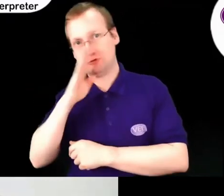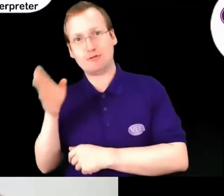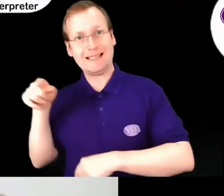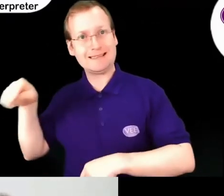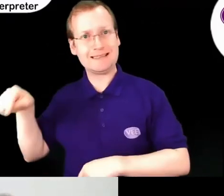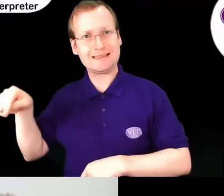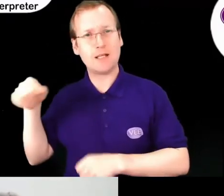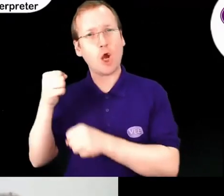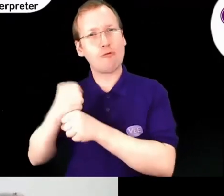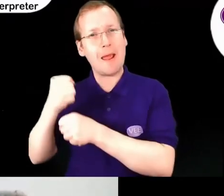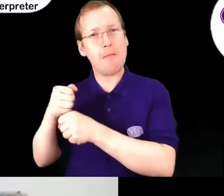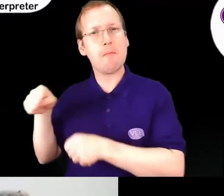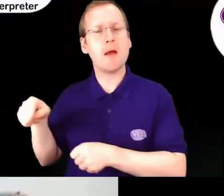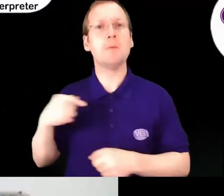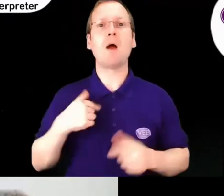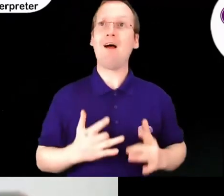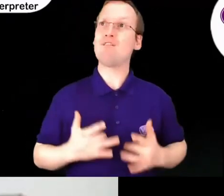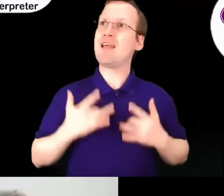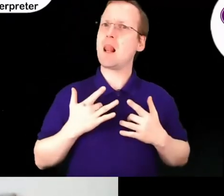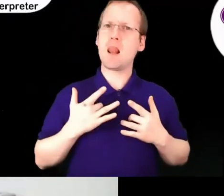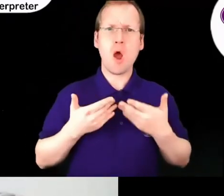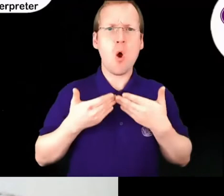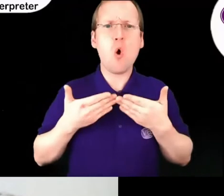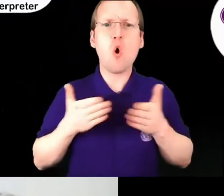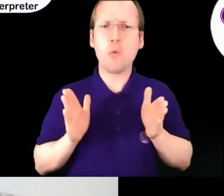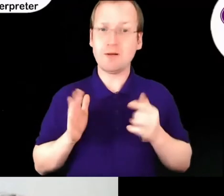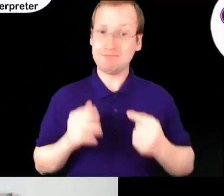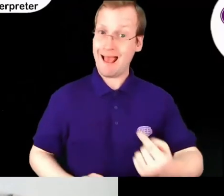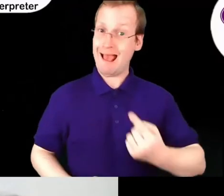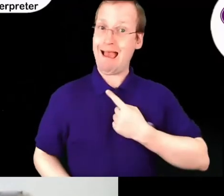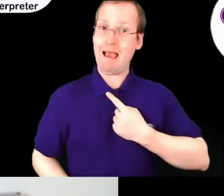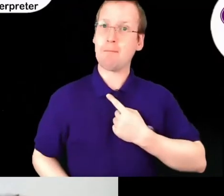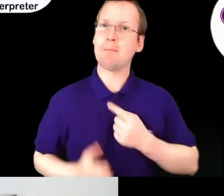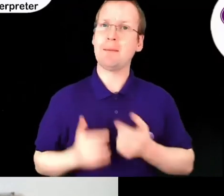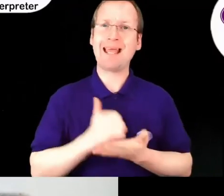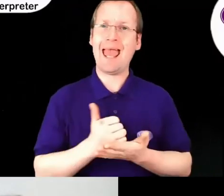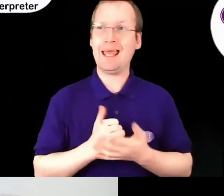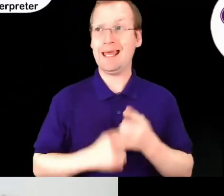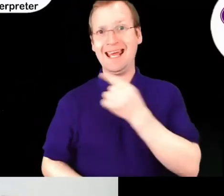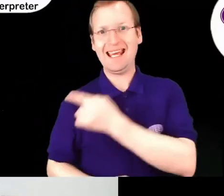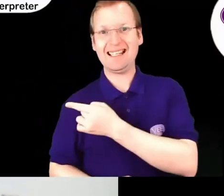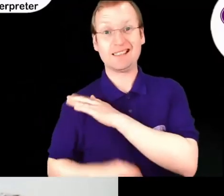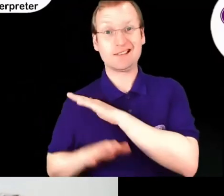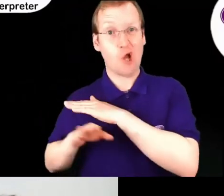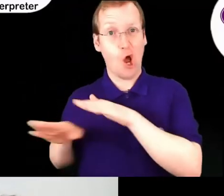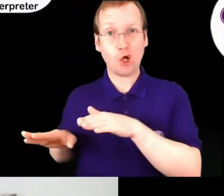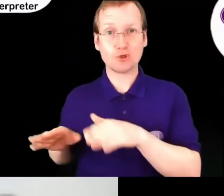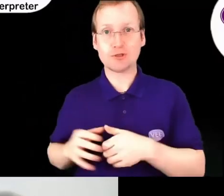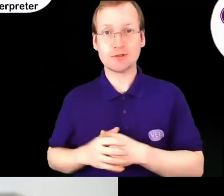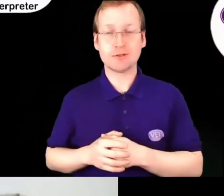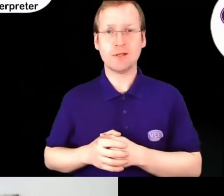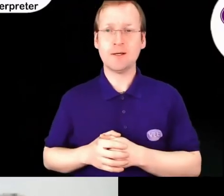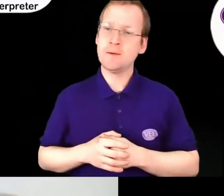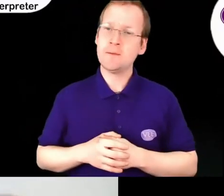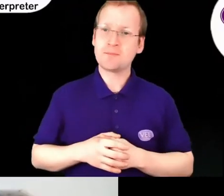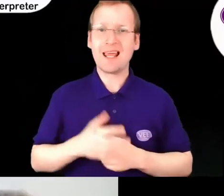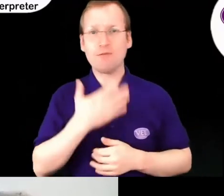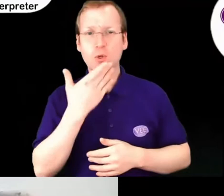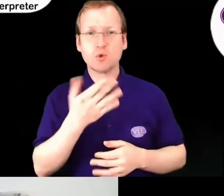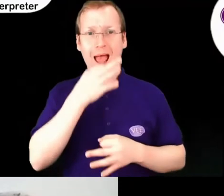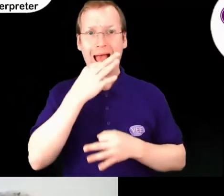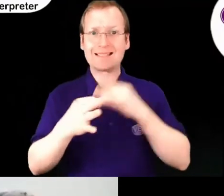It was just good for me to feel, well, now it's quite open. I'm the one who's gay. And he's the one who's not. And anybody who wants to ask,